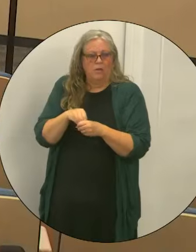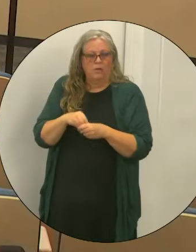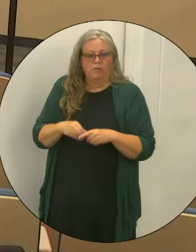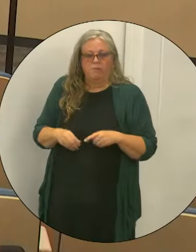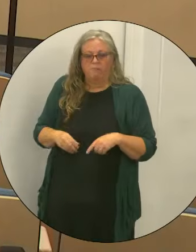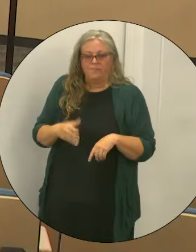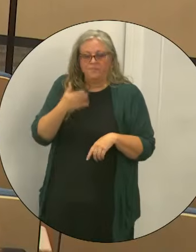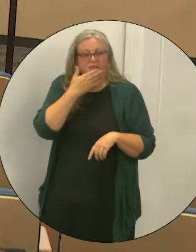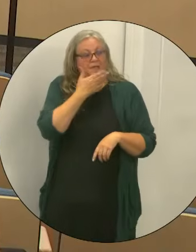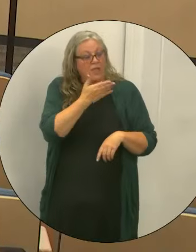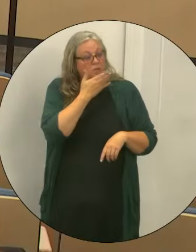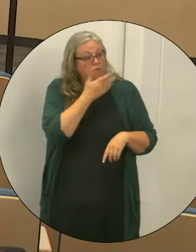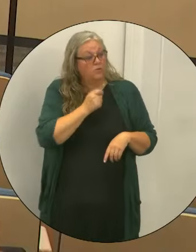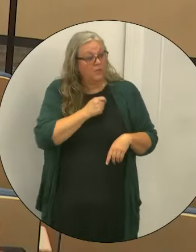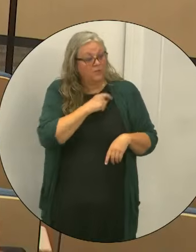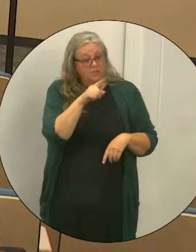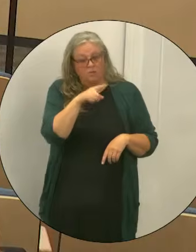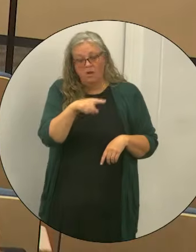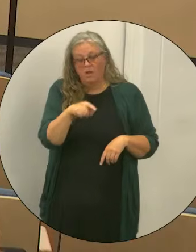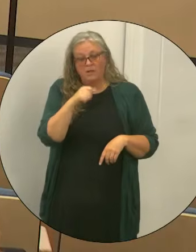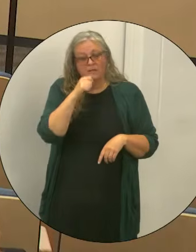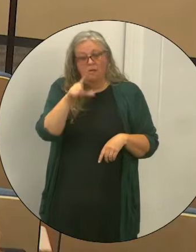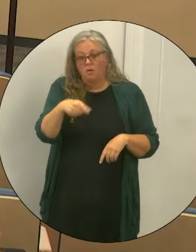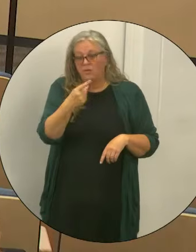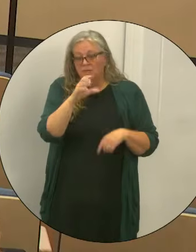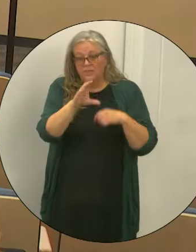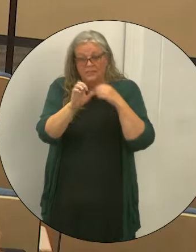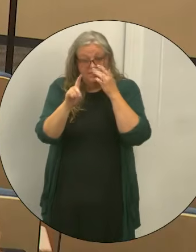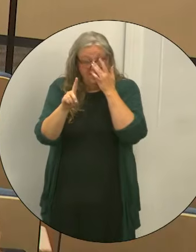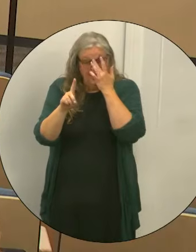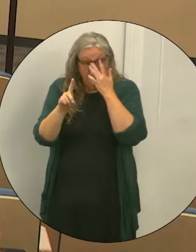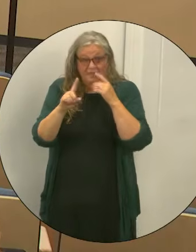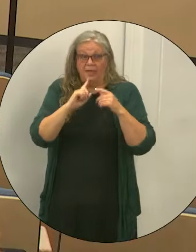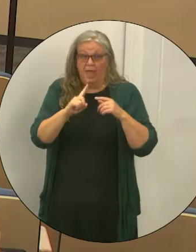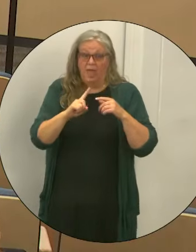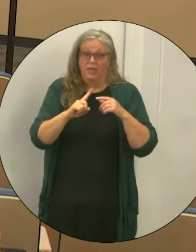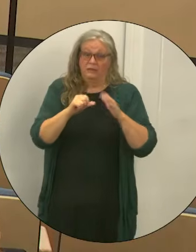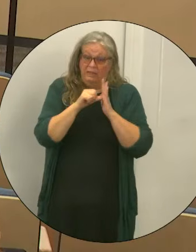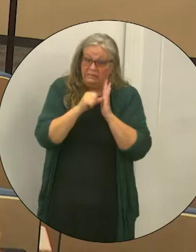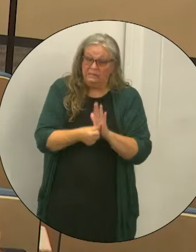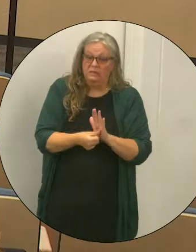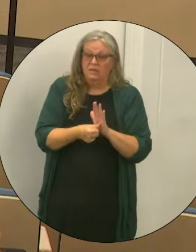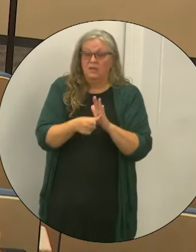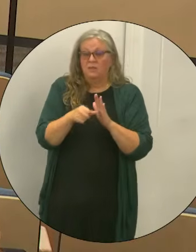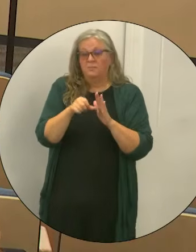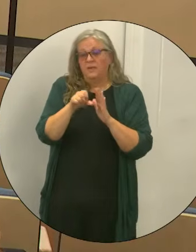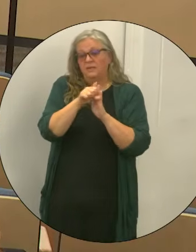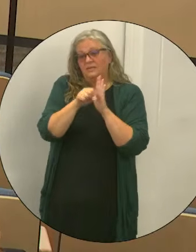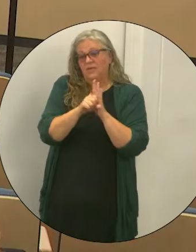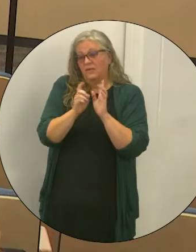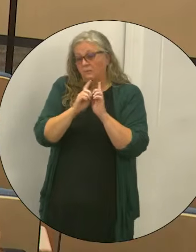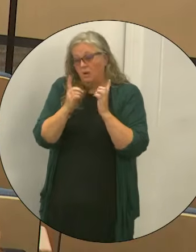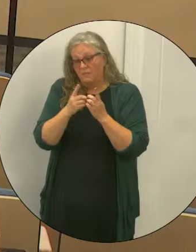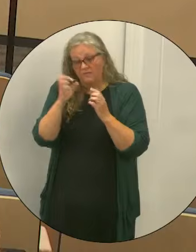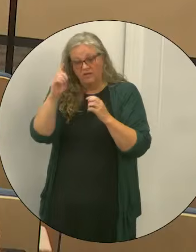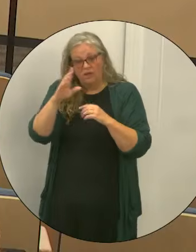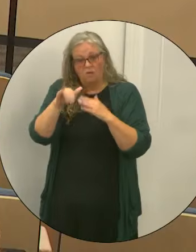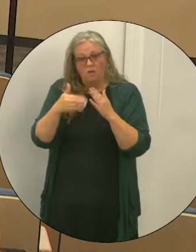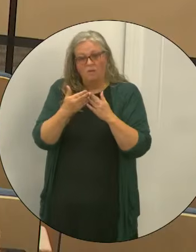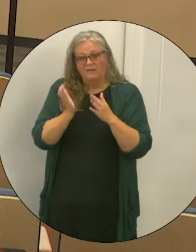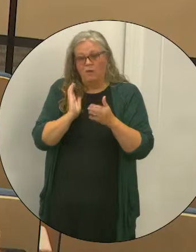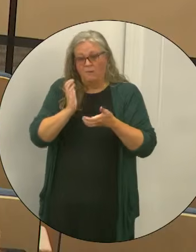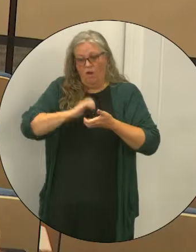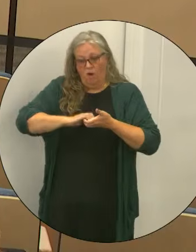Thank you, Trustee Zamora. So it's not only the Clark County School District that amplifies that, but the State Department of Education and also all of our partners.